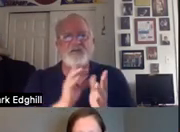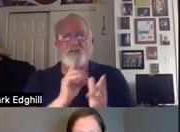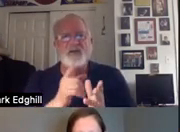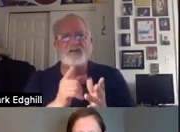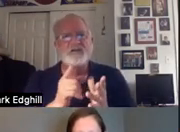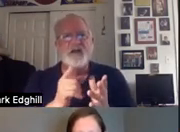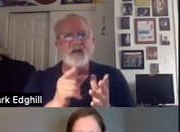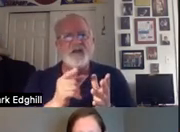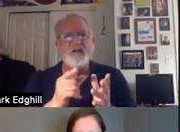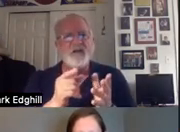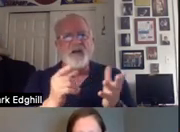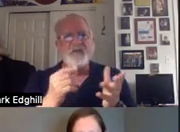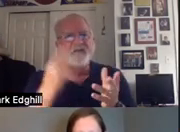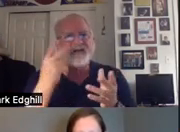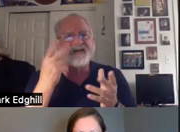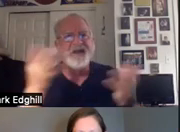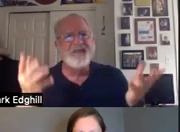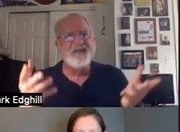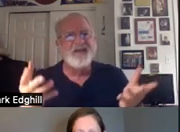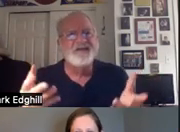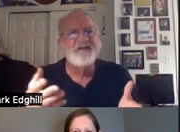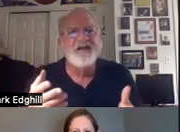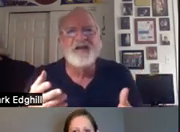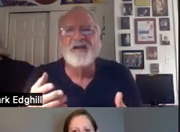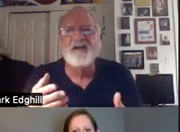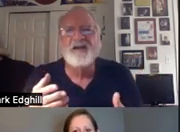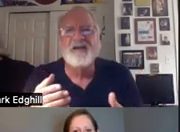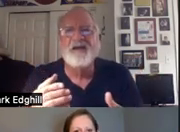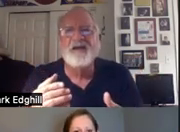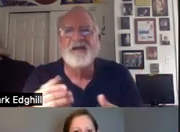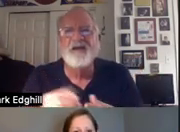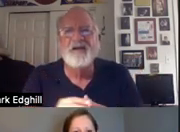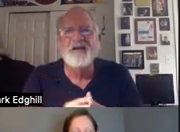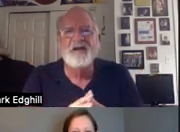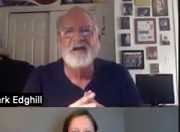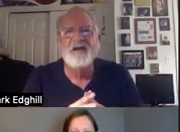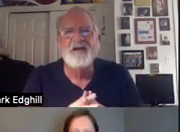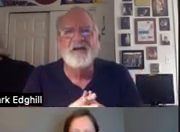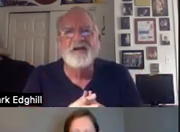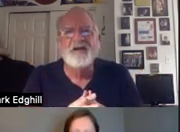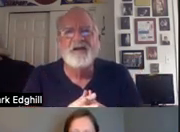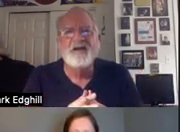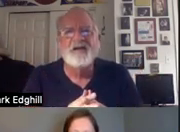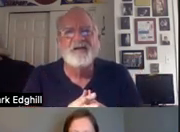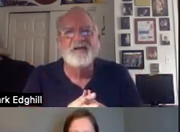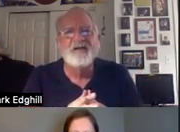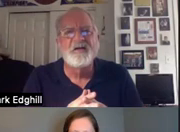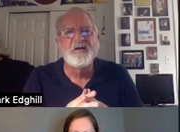Yeah. It's really just like, I can see a lot of things. So really, like, you just see a lot of things when you're looking at it.